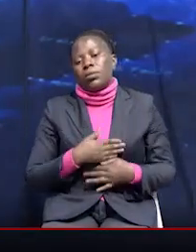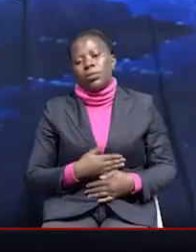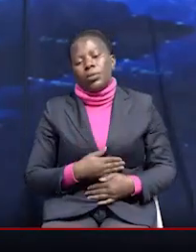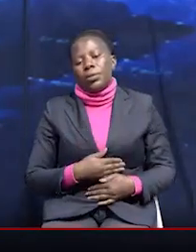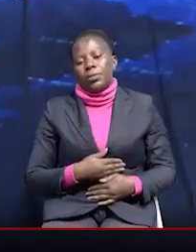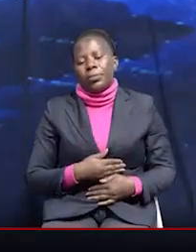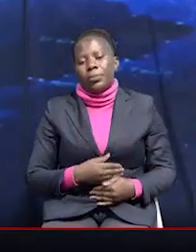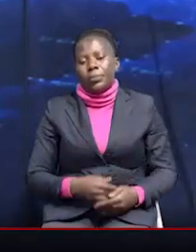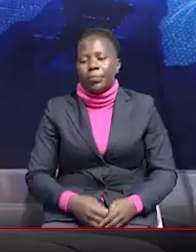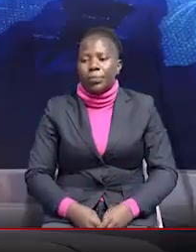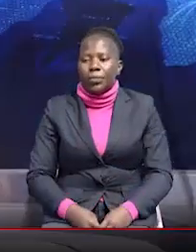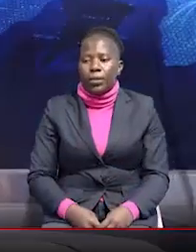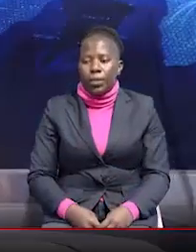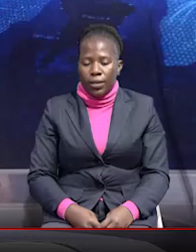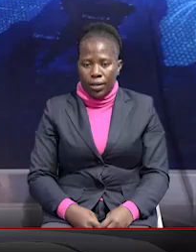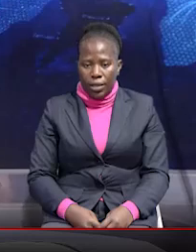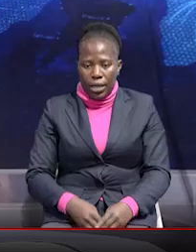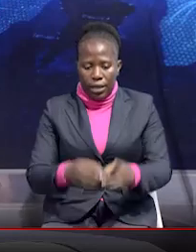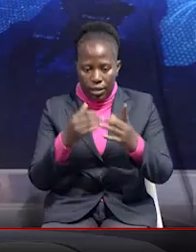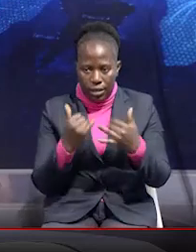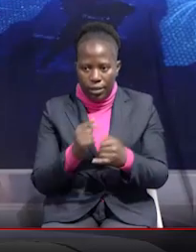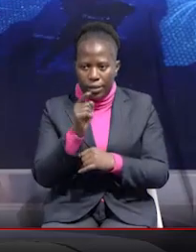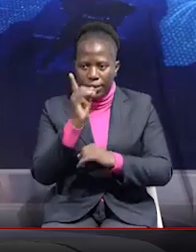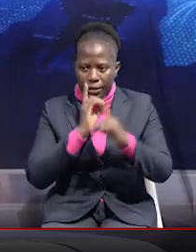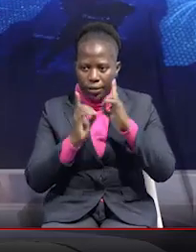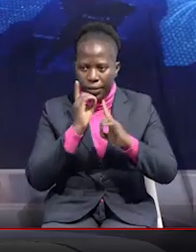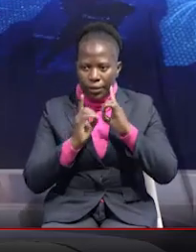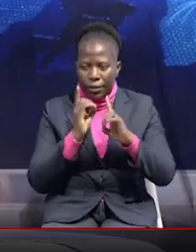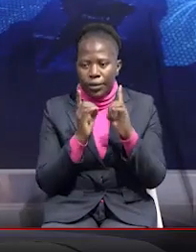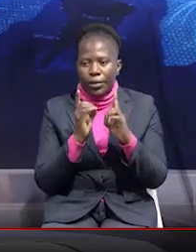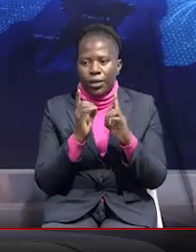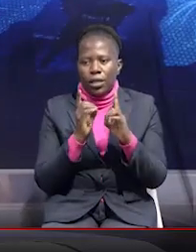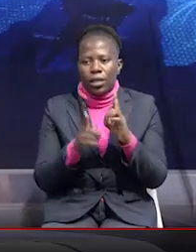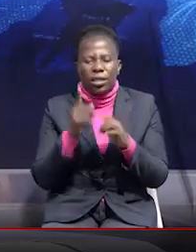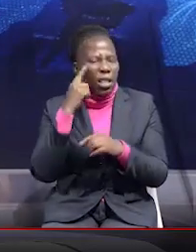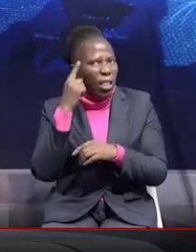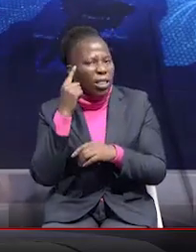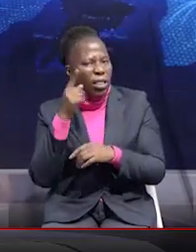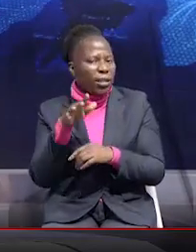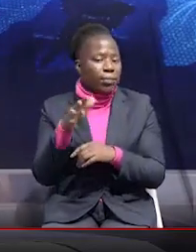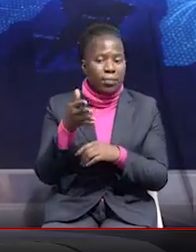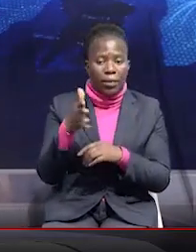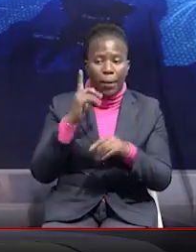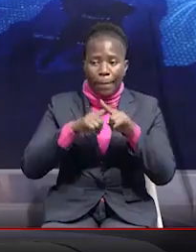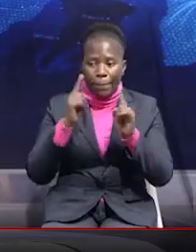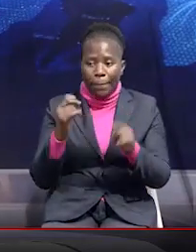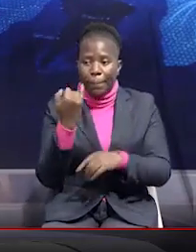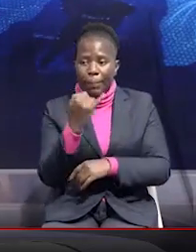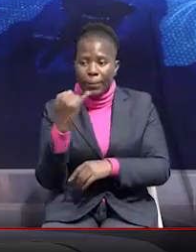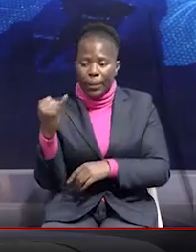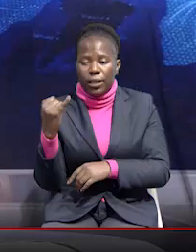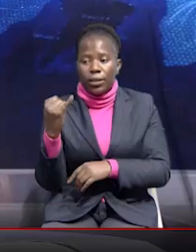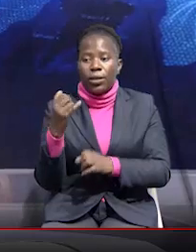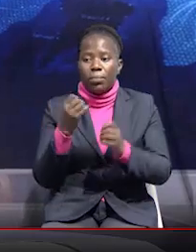this case. When we talk about high liquidity and low output, it always sounds like a mismatch. But one of the issues that people will ask